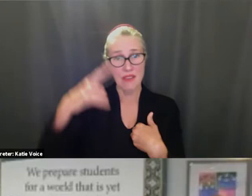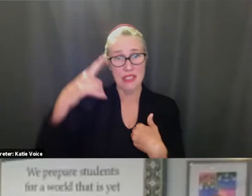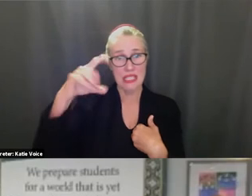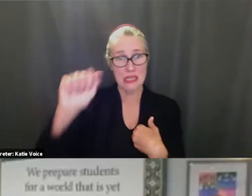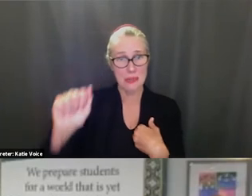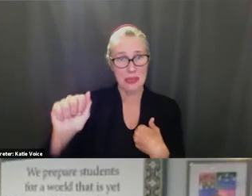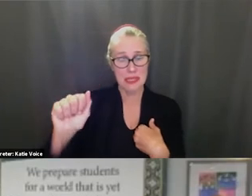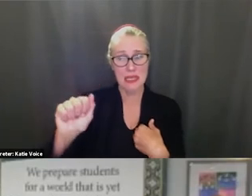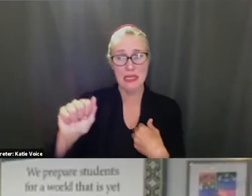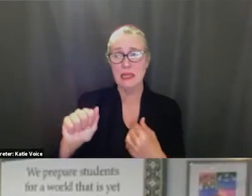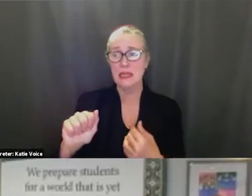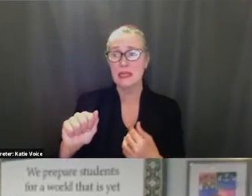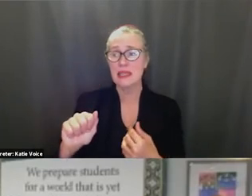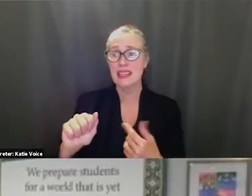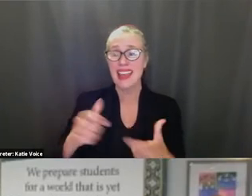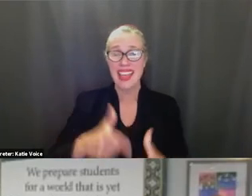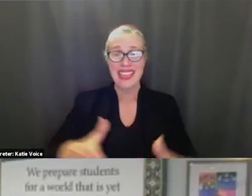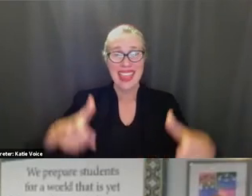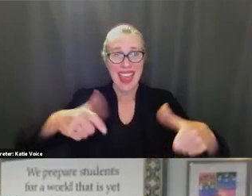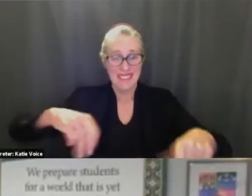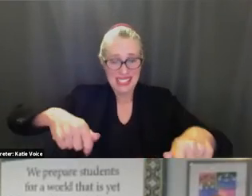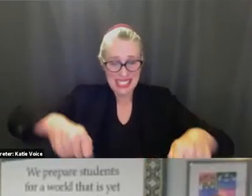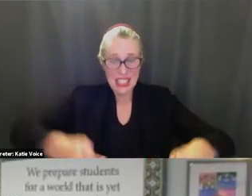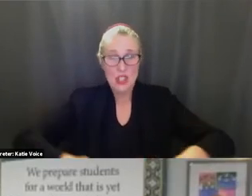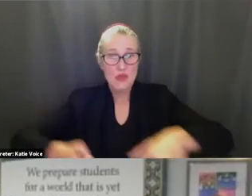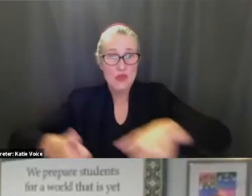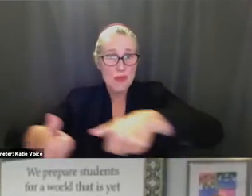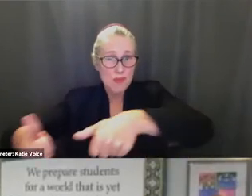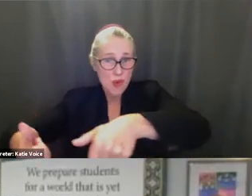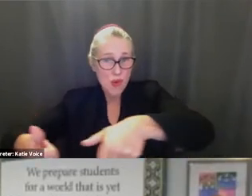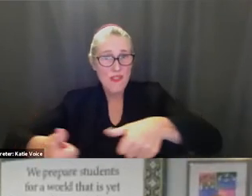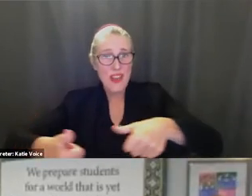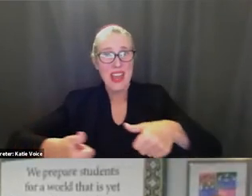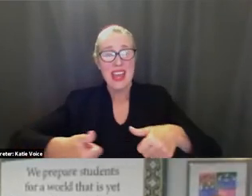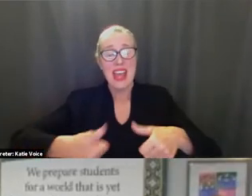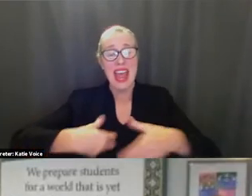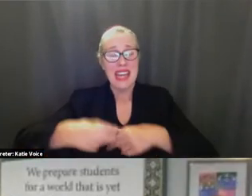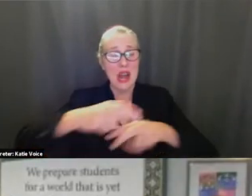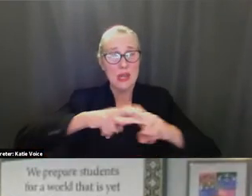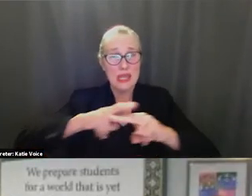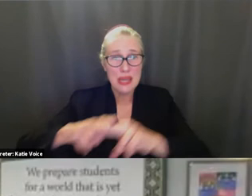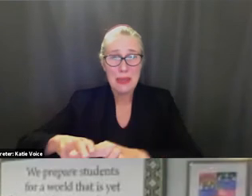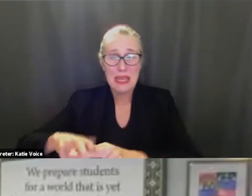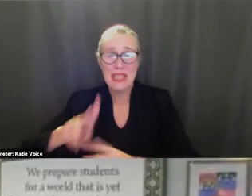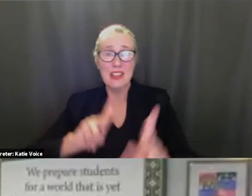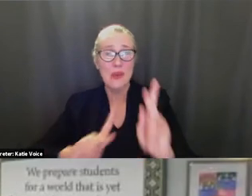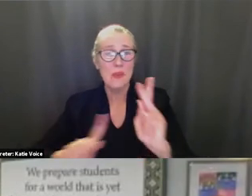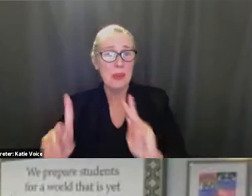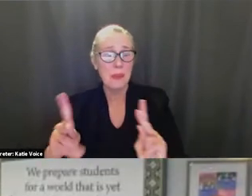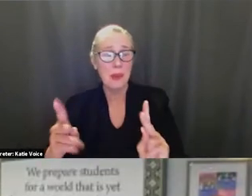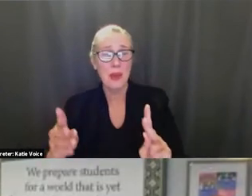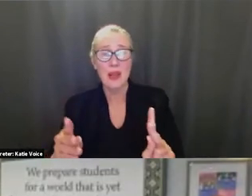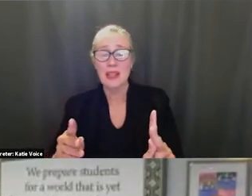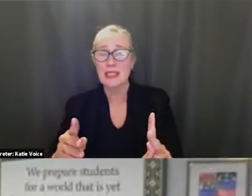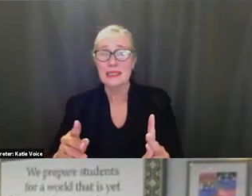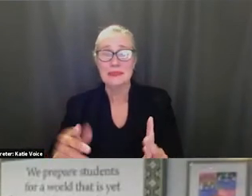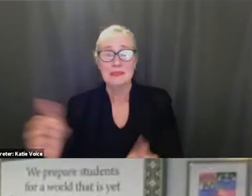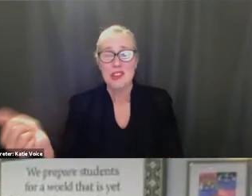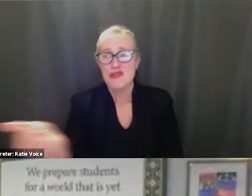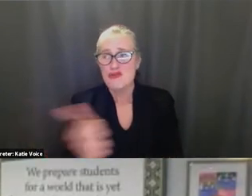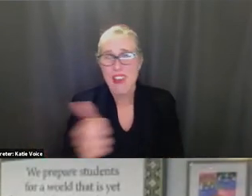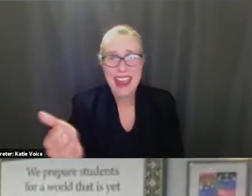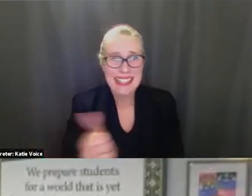removing sinks and outdoor seeding because of all the transients that really living there and